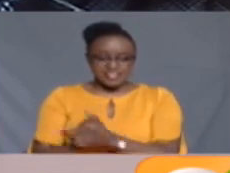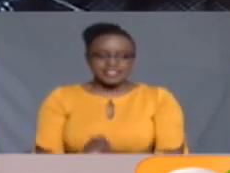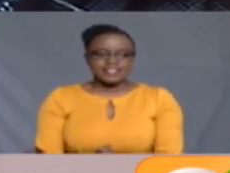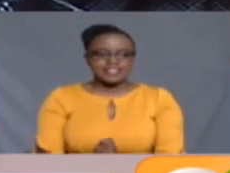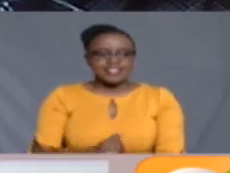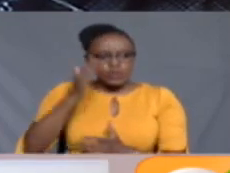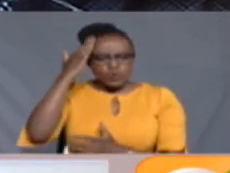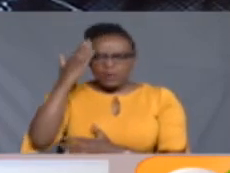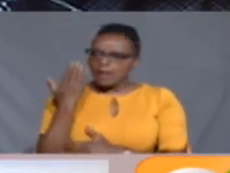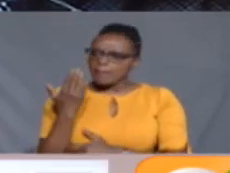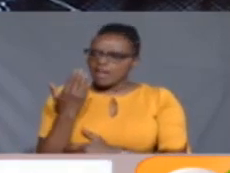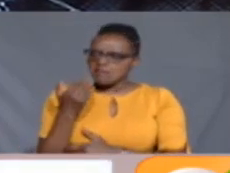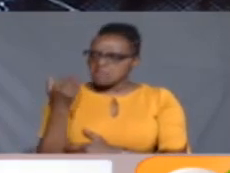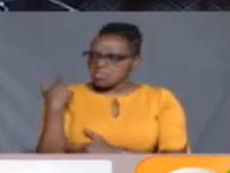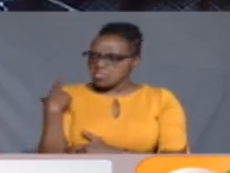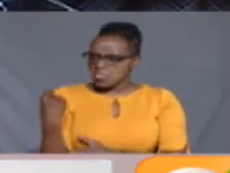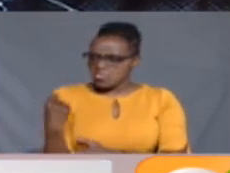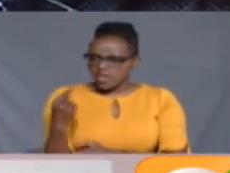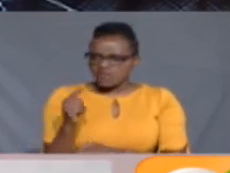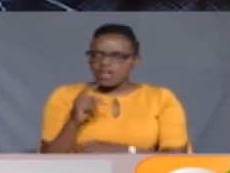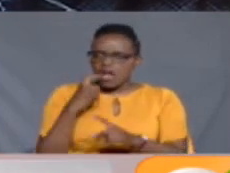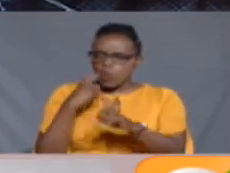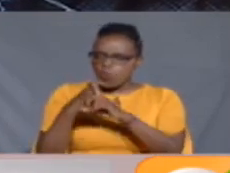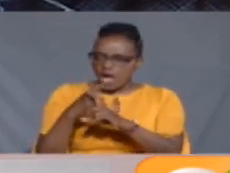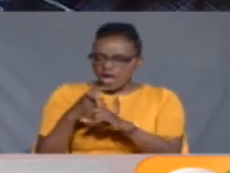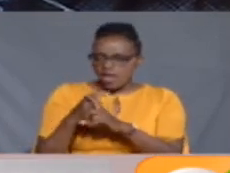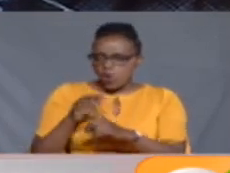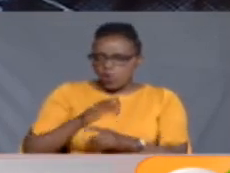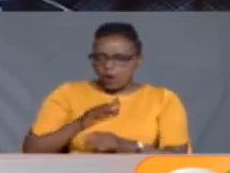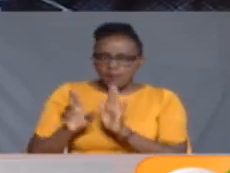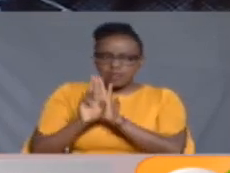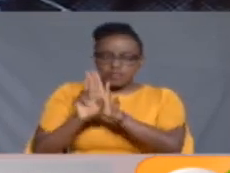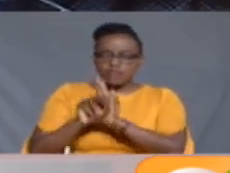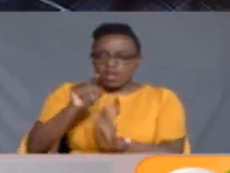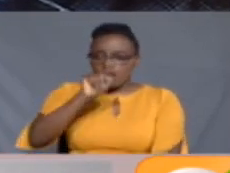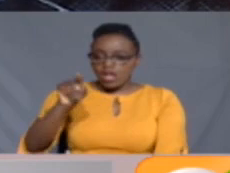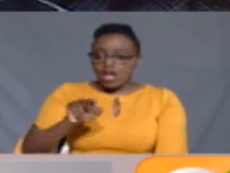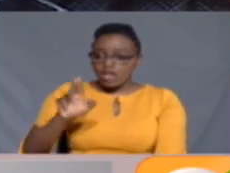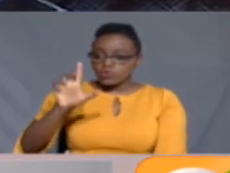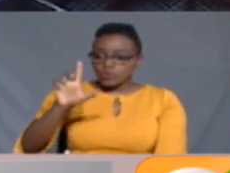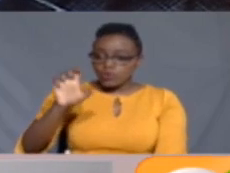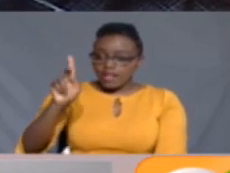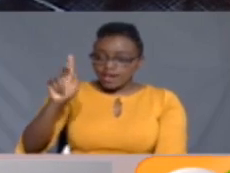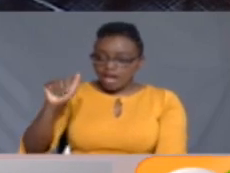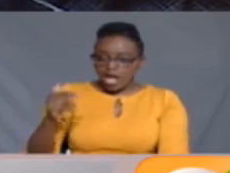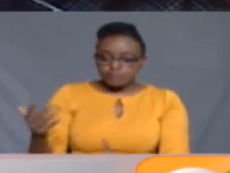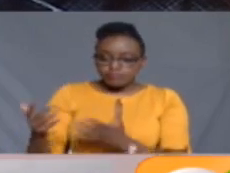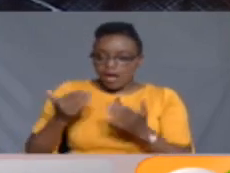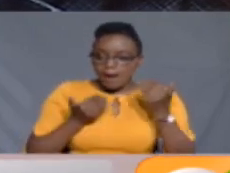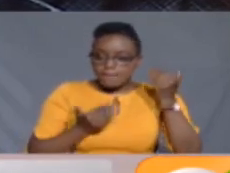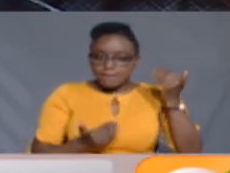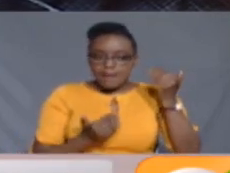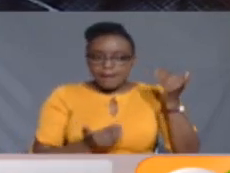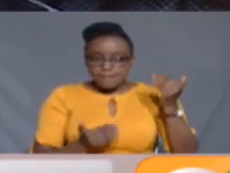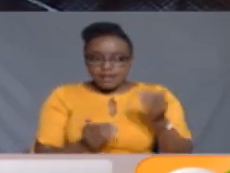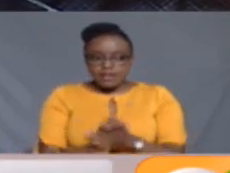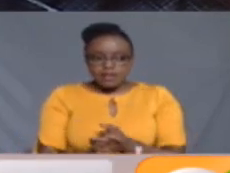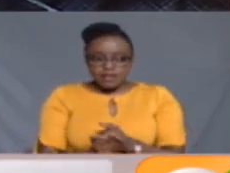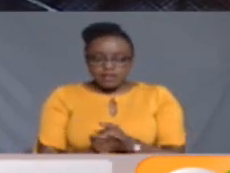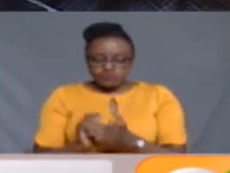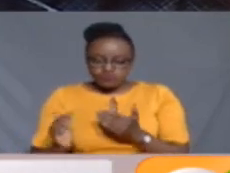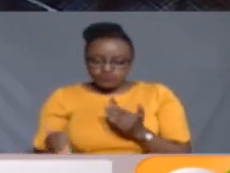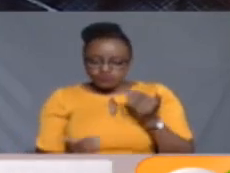Remember a few weeks ago when Kwale woman representative Zulekha Hassan took her baby to parliament? She brought a halt